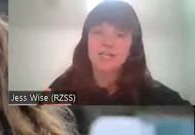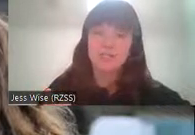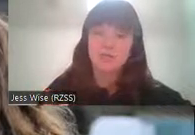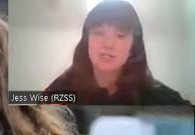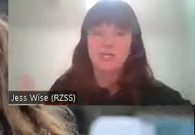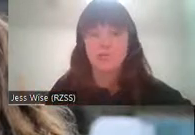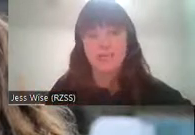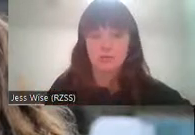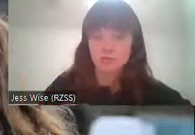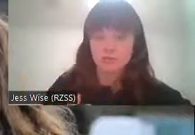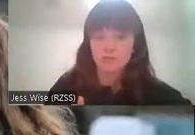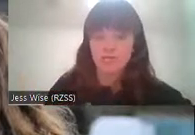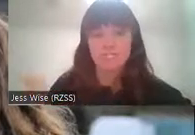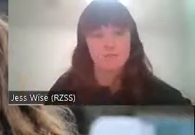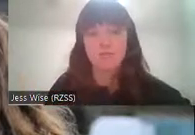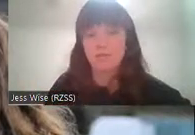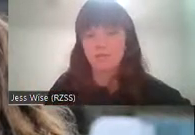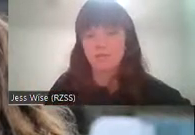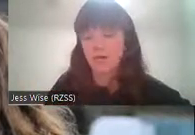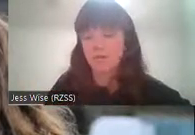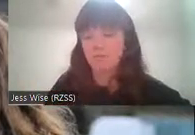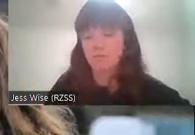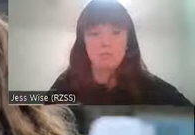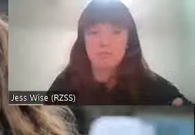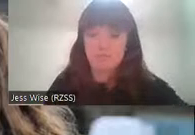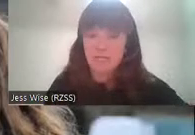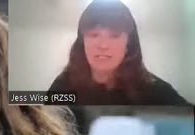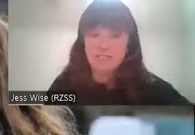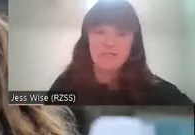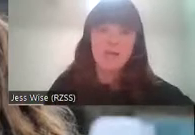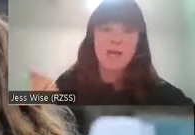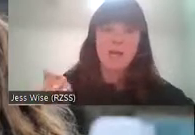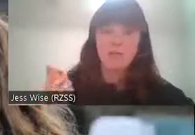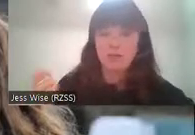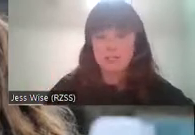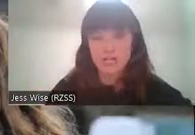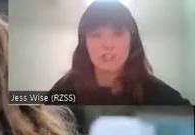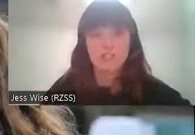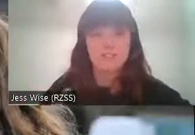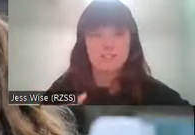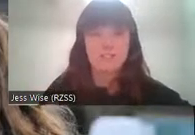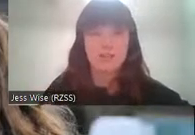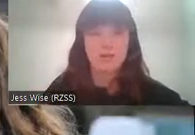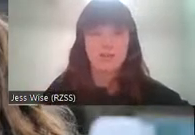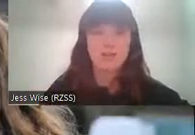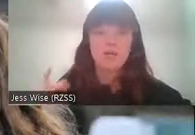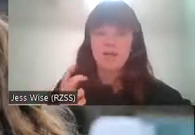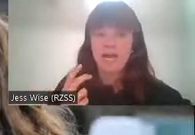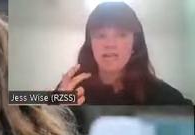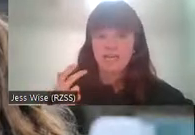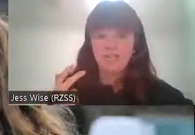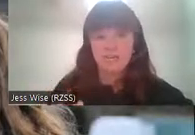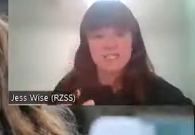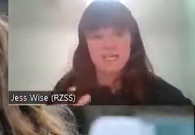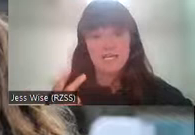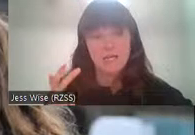quite flexible. We do evenings or we do full days depending on people's availability. We offer shadow shifts to start with. We have